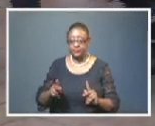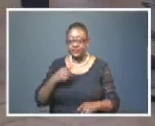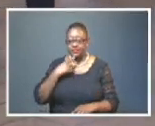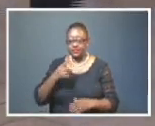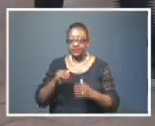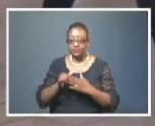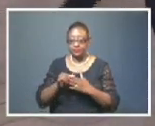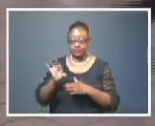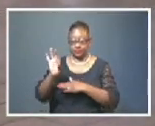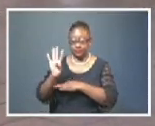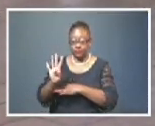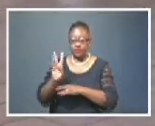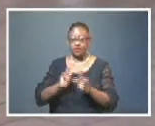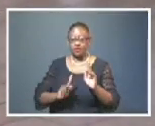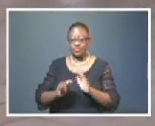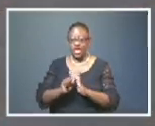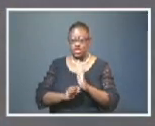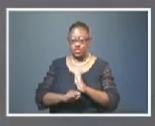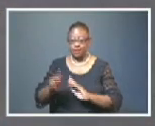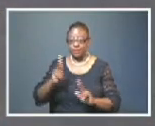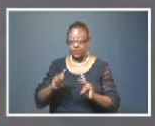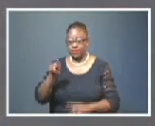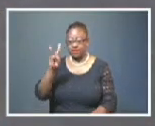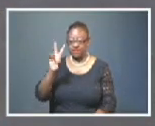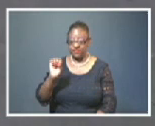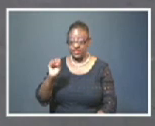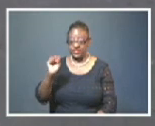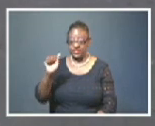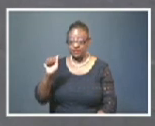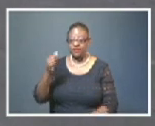some 94,000 visitor health visa applications have been